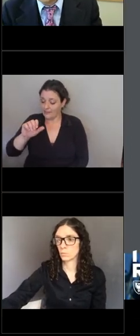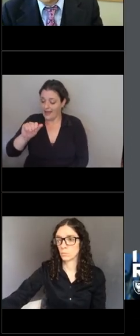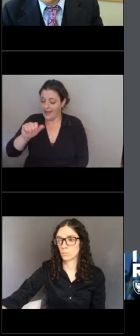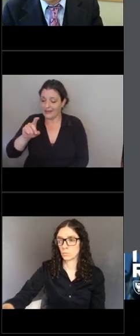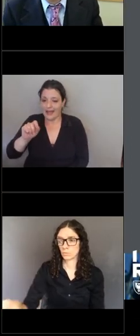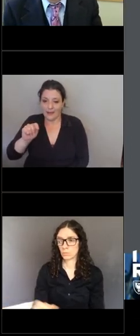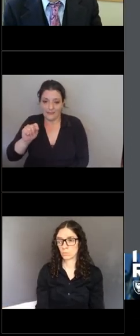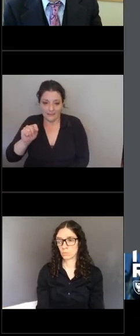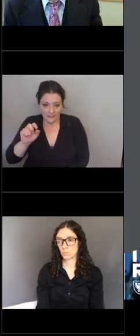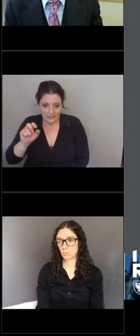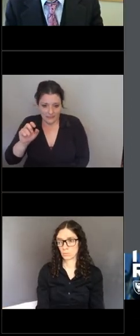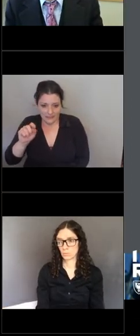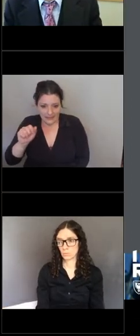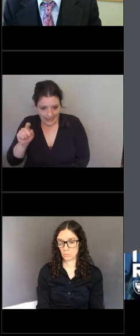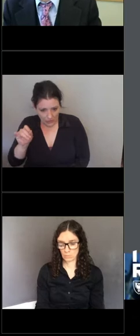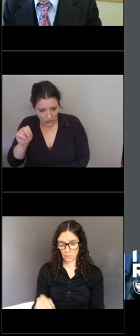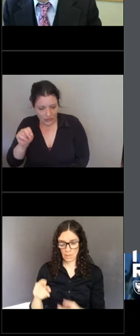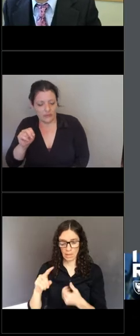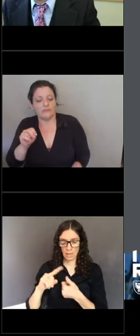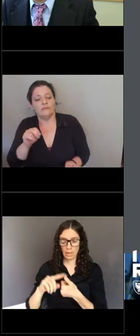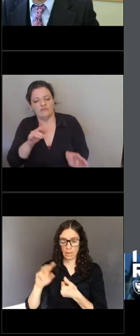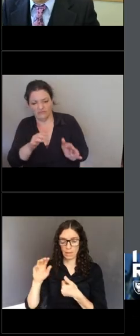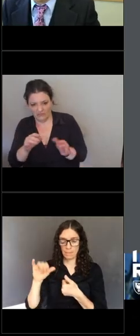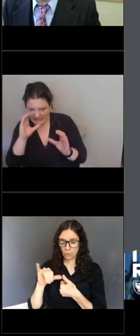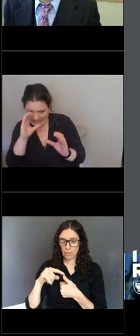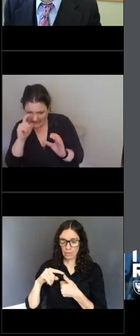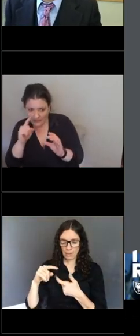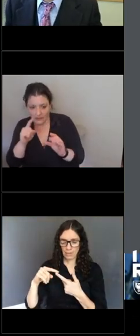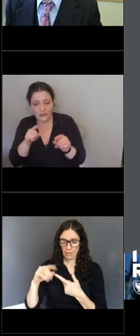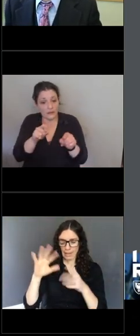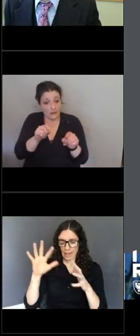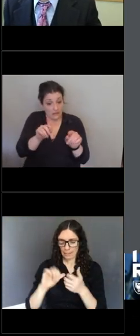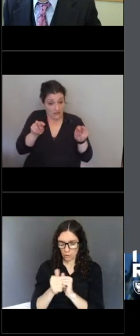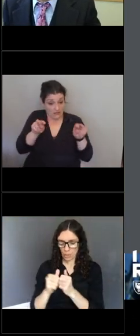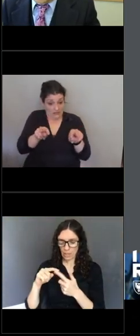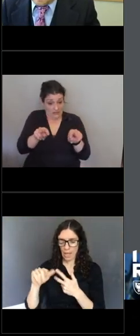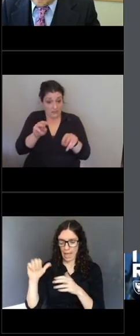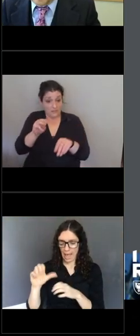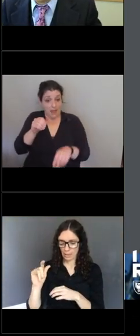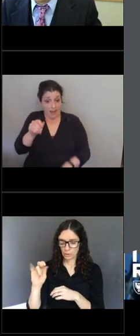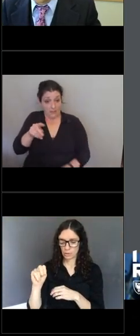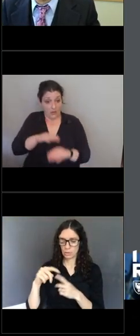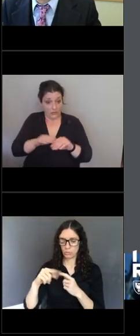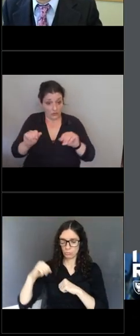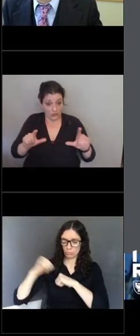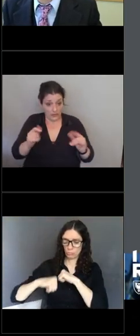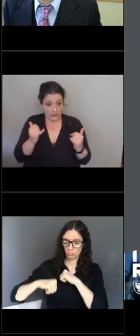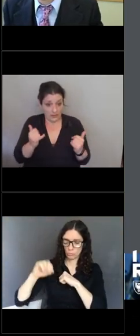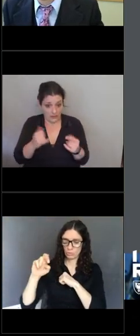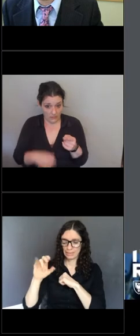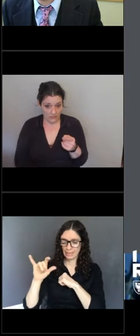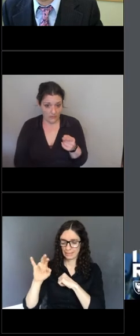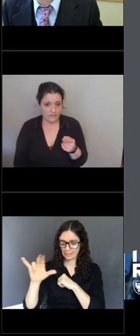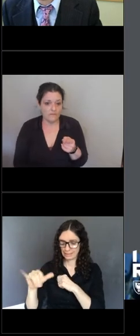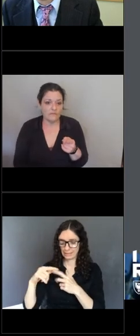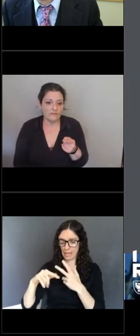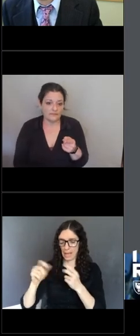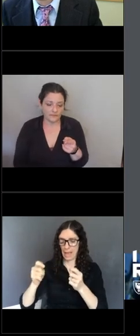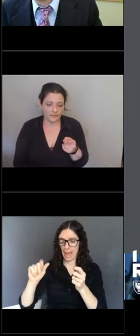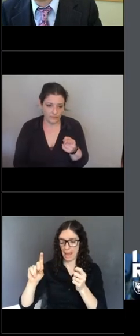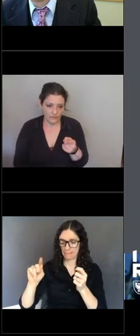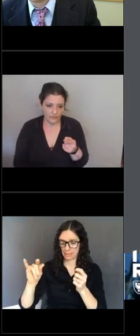globe in its entirety. As you can see from the map that is up on screen, there's a heavier load of the